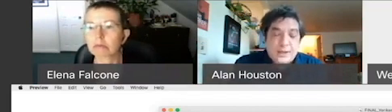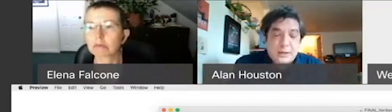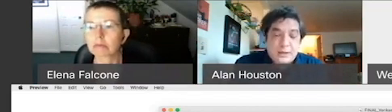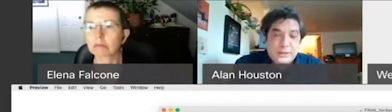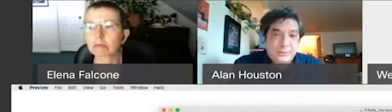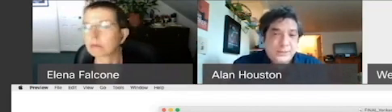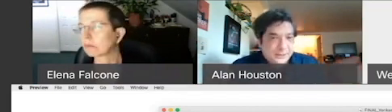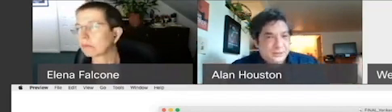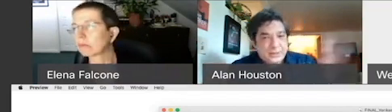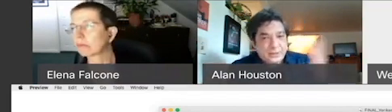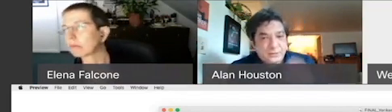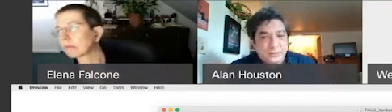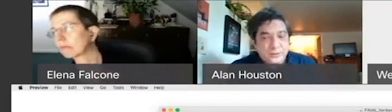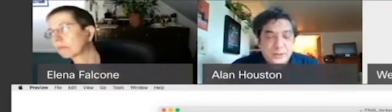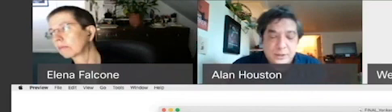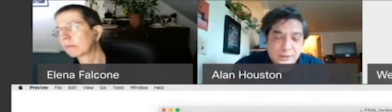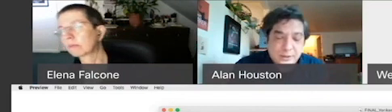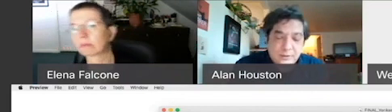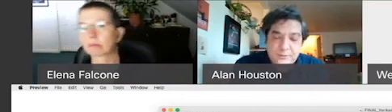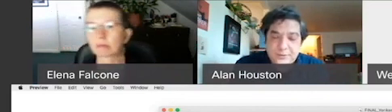been suspended through this period